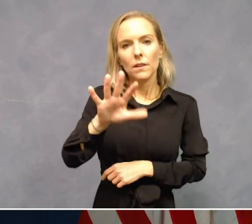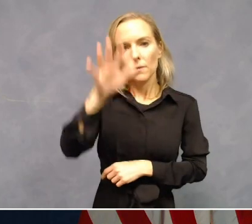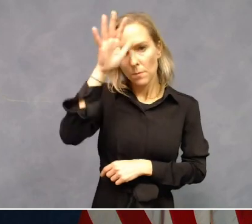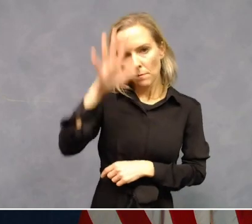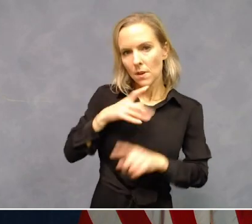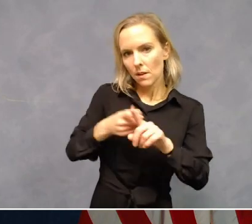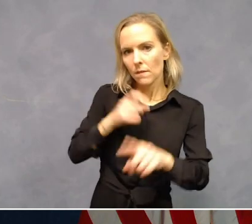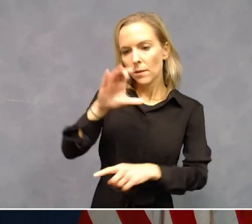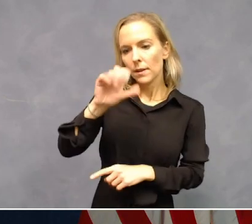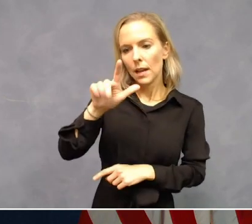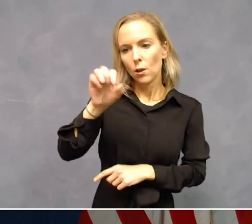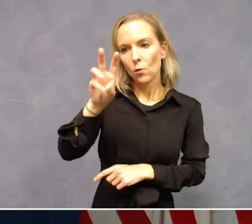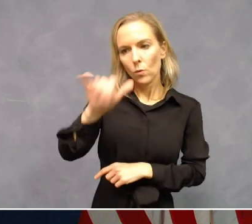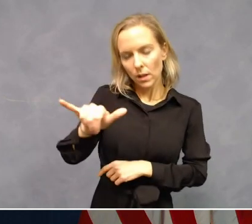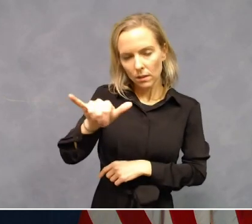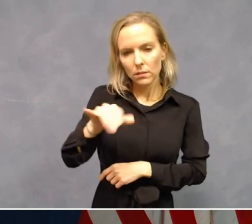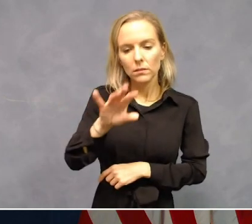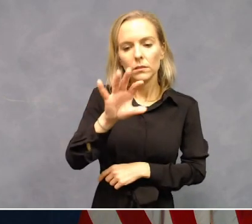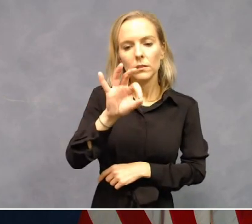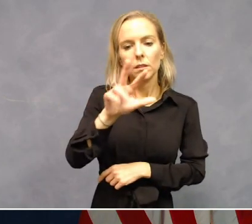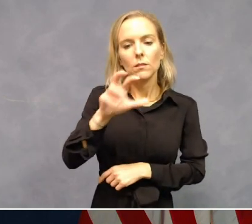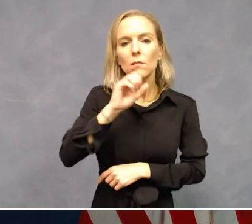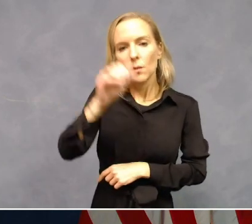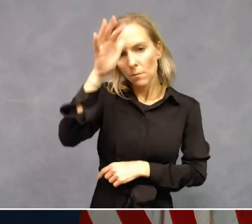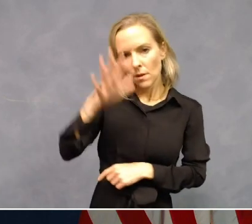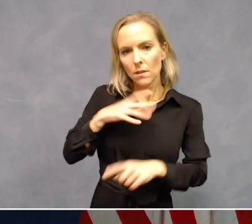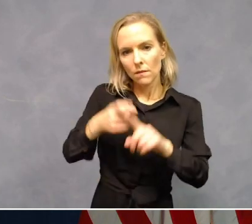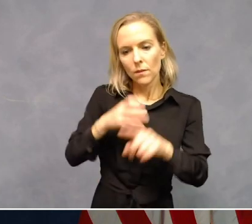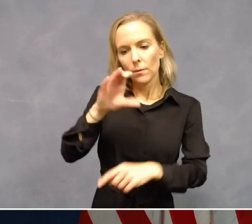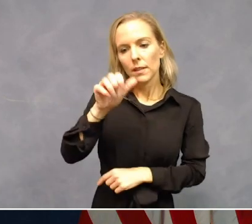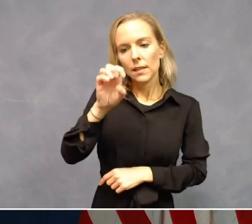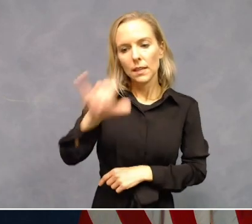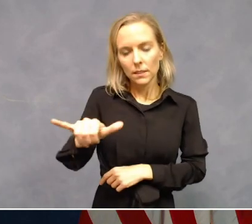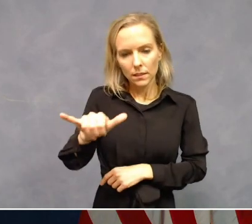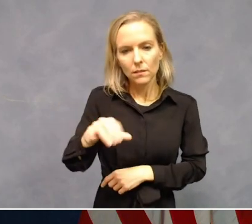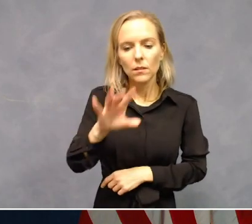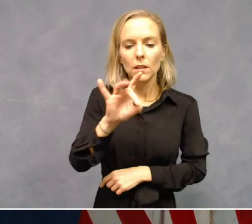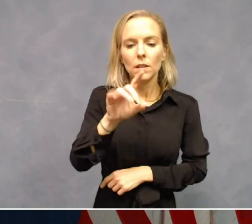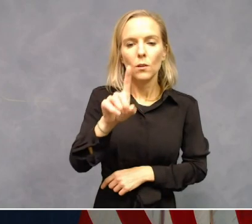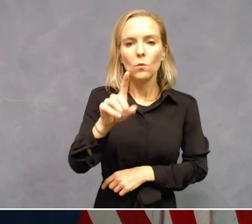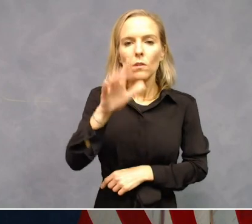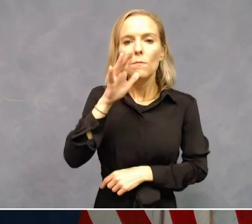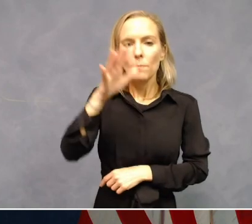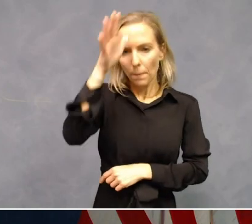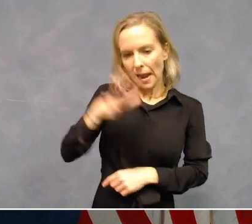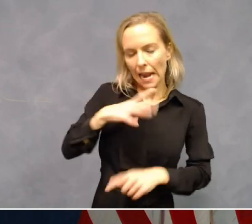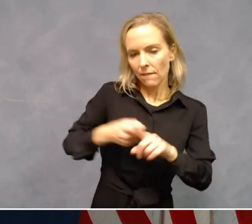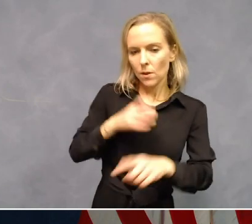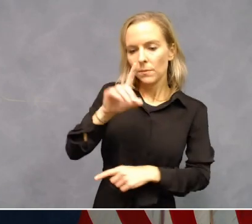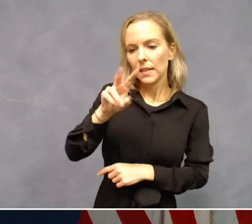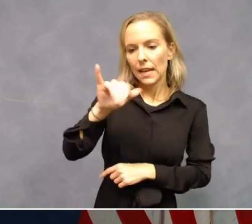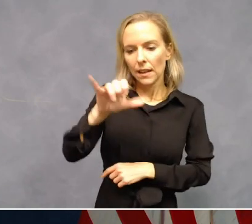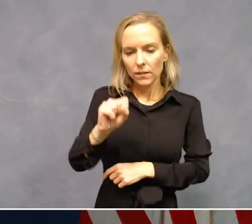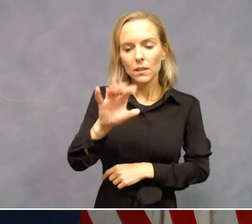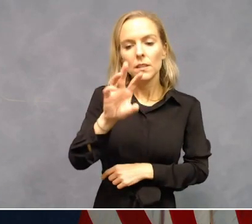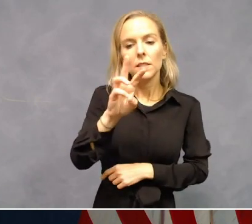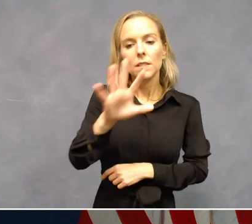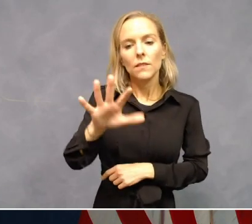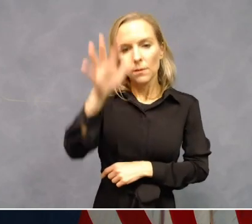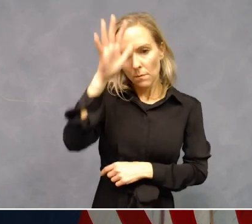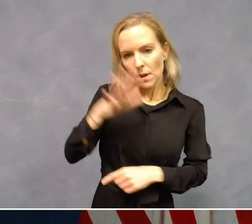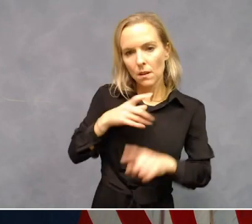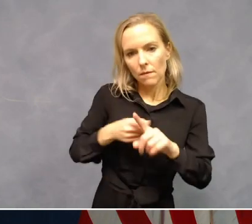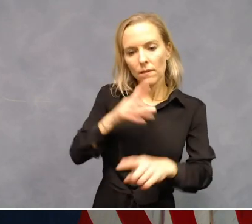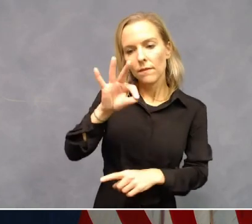Callaway, 93-year-old man from Casey, 81-year-old man from Davis, 65-year-old man from